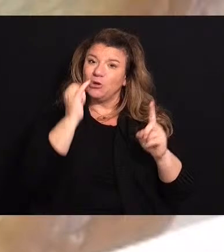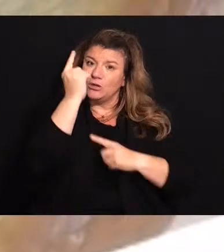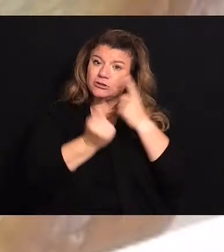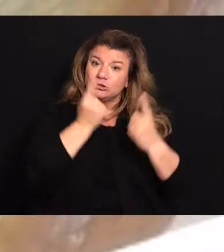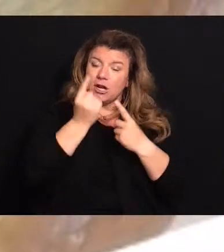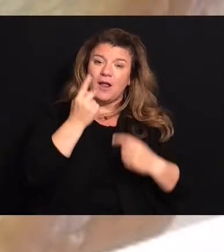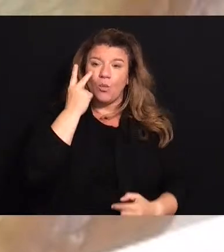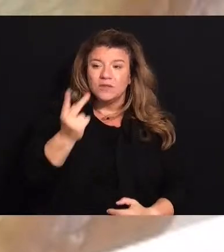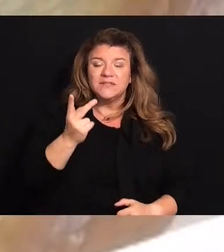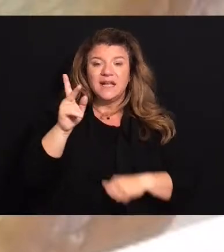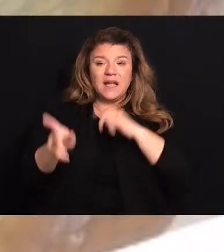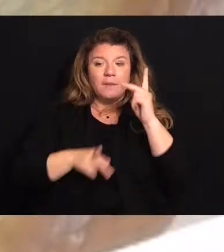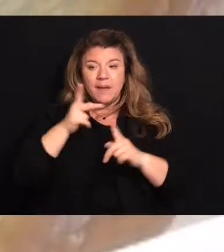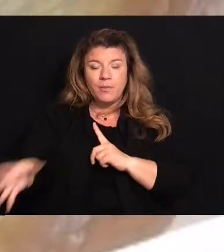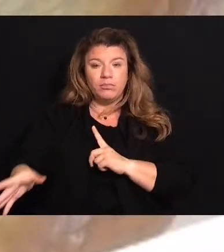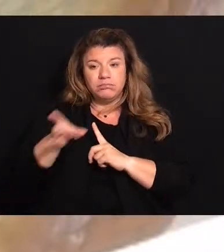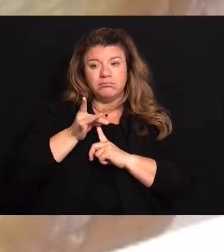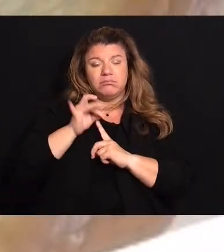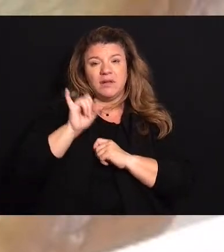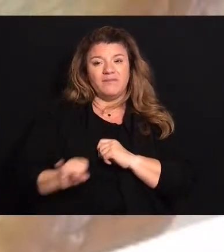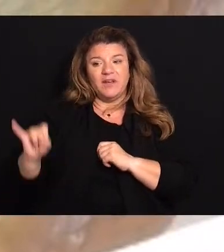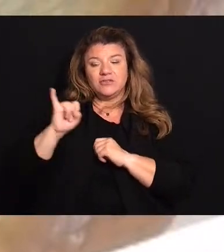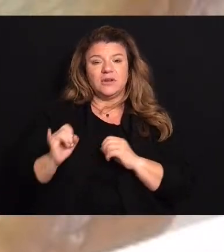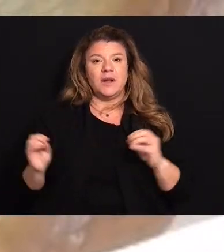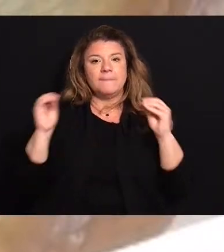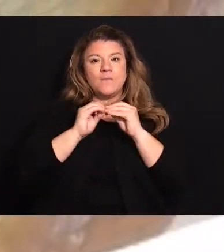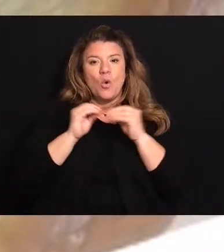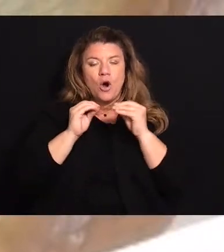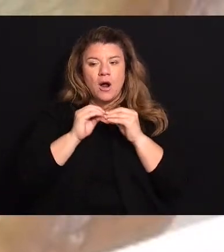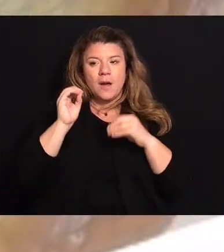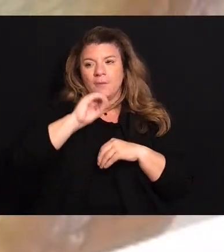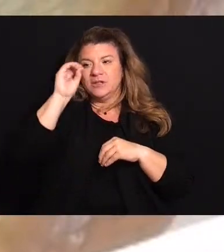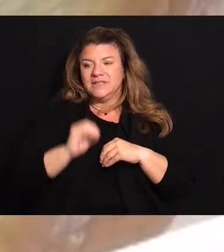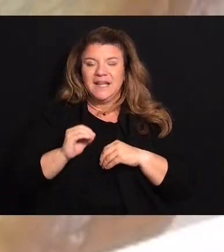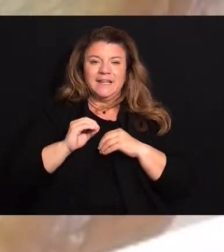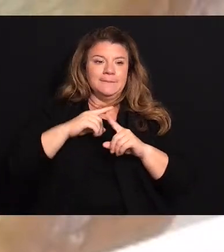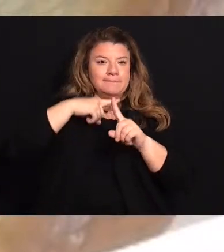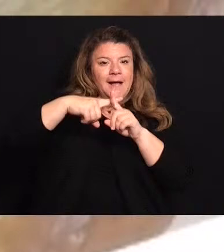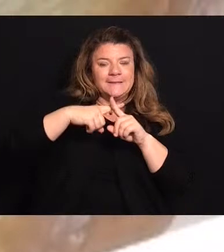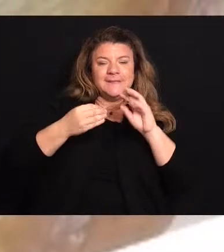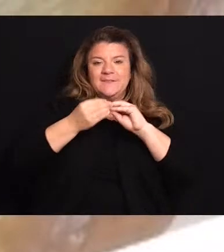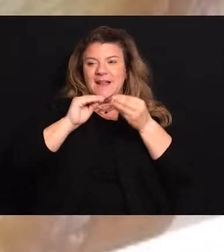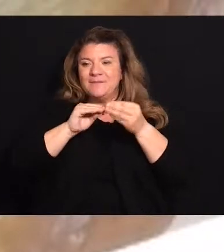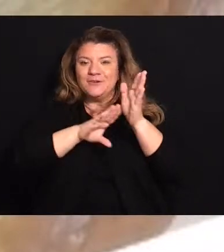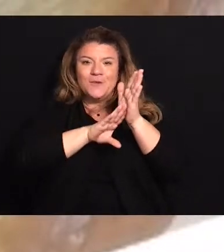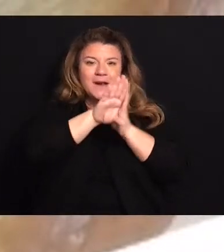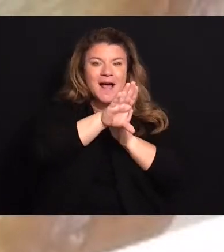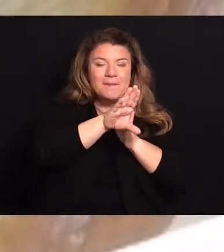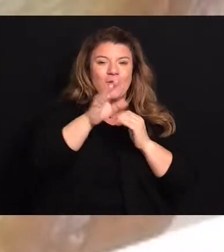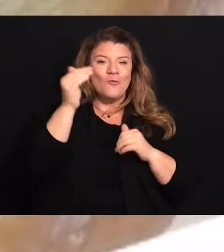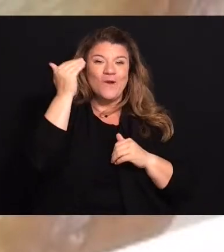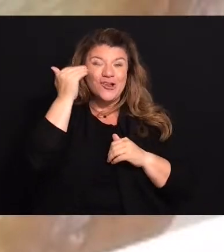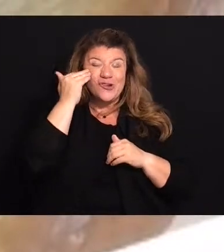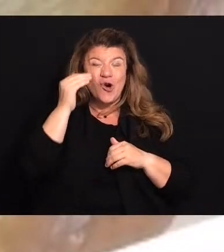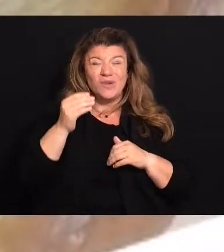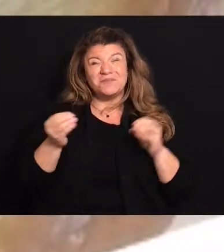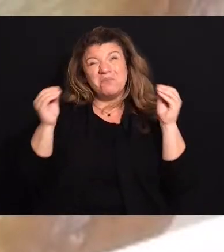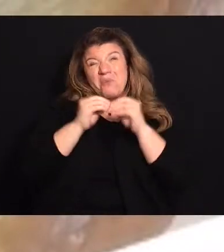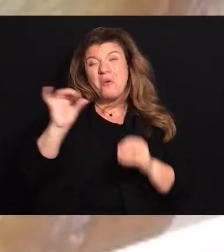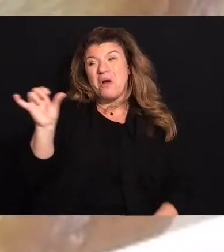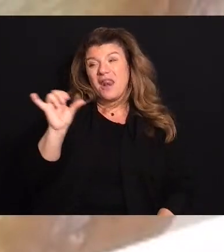people getting infected more readily. Our percent positive rates are going up. And we know that this is most likely